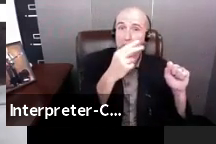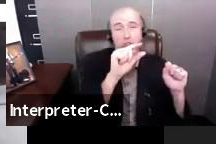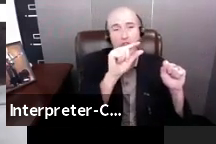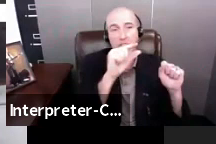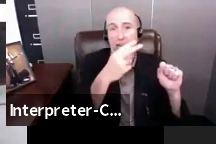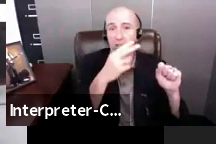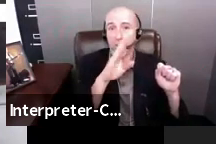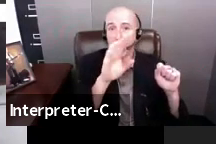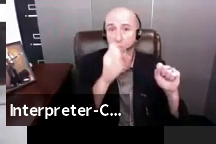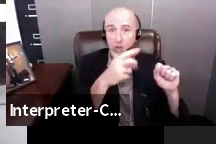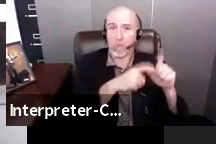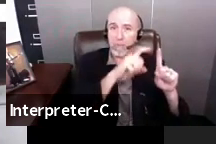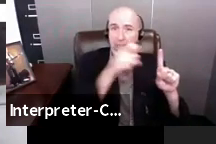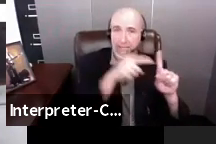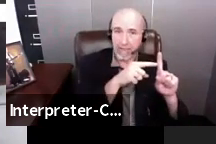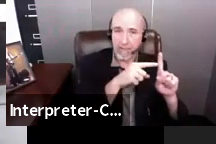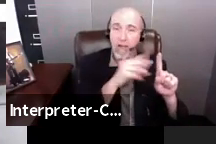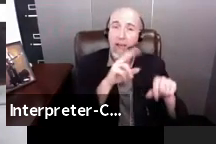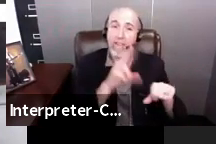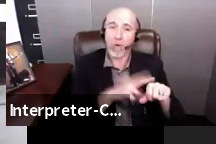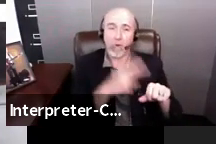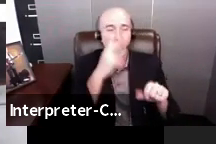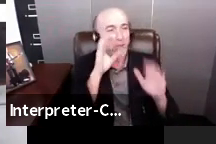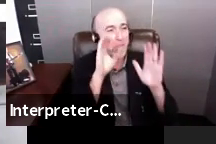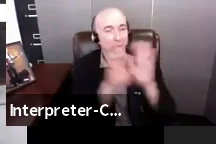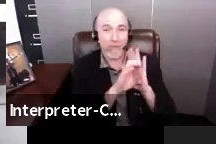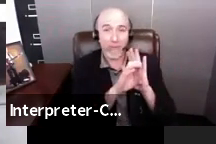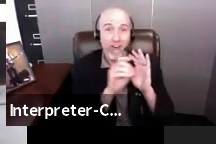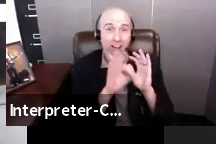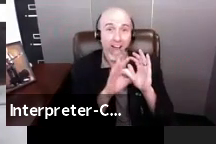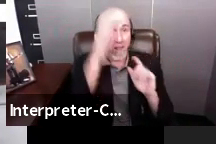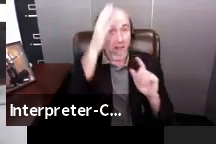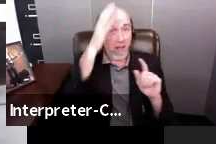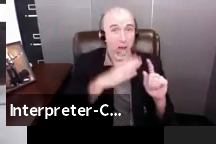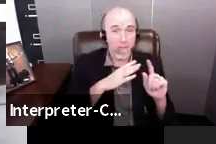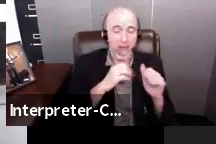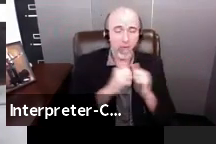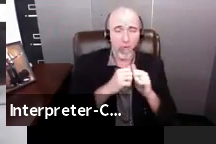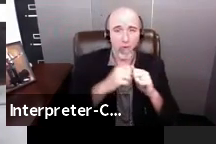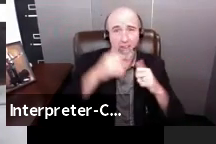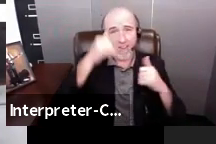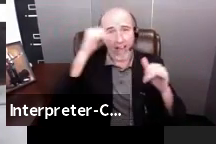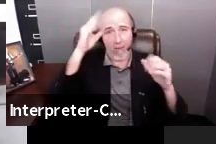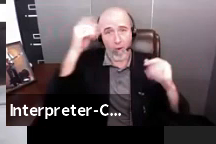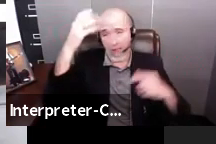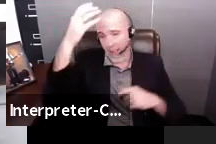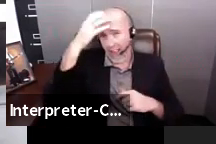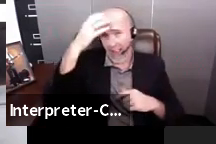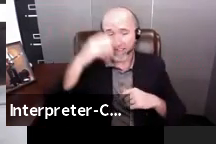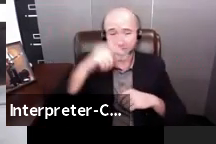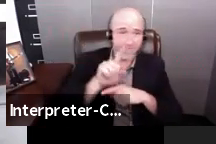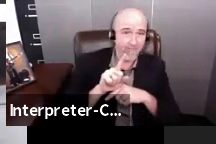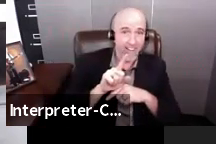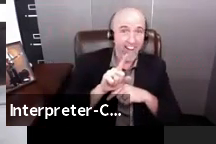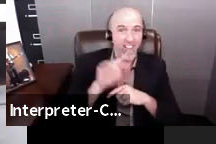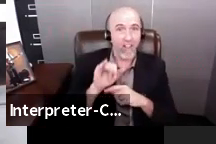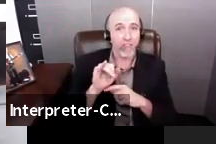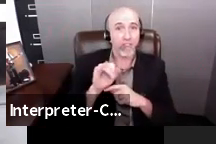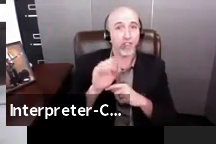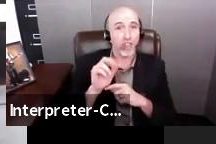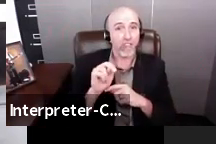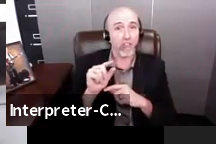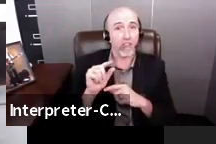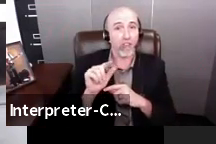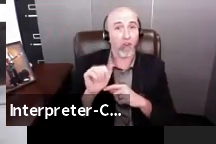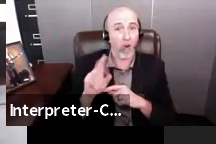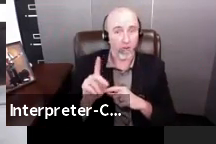from Texas. And of course, we see a picture of a man in a Stetson cowboy hat, and that individual is Justin Dart.